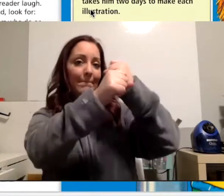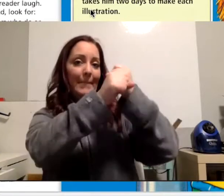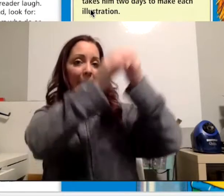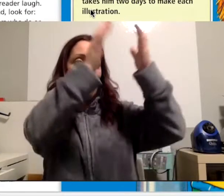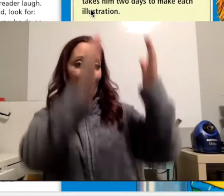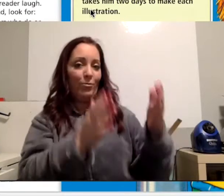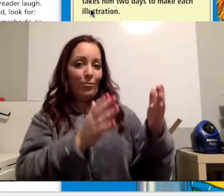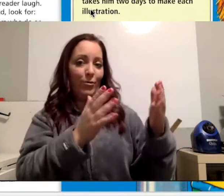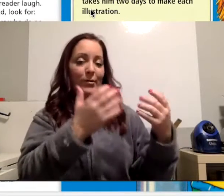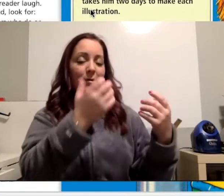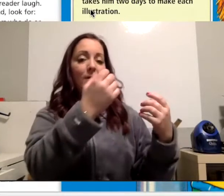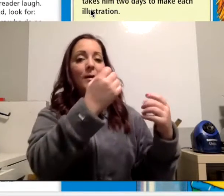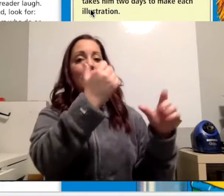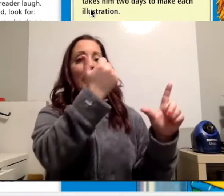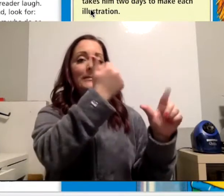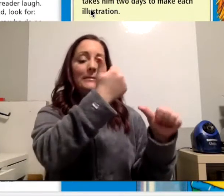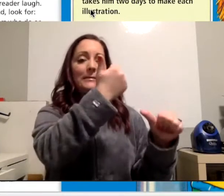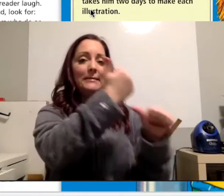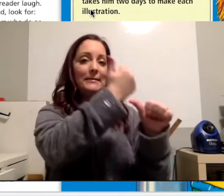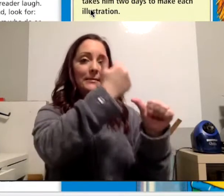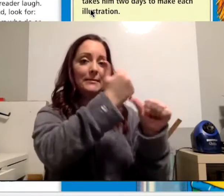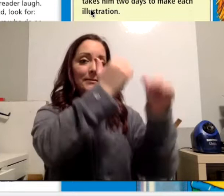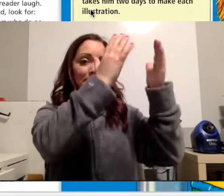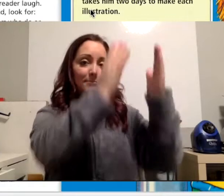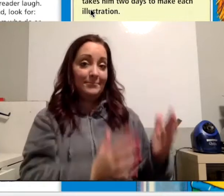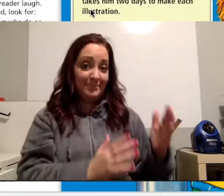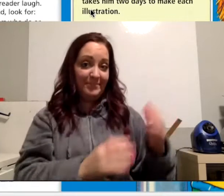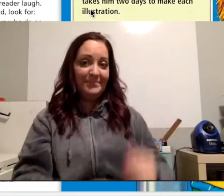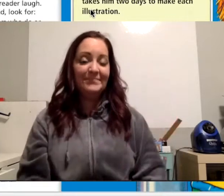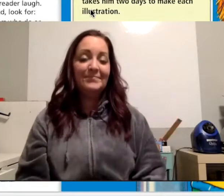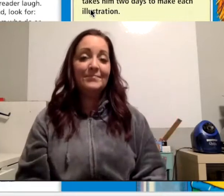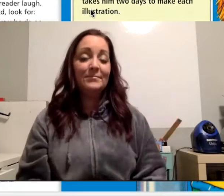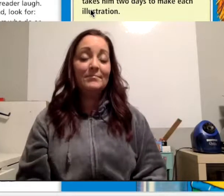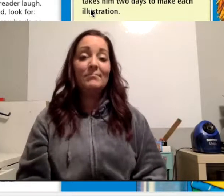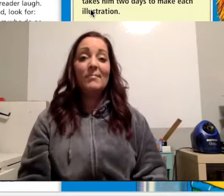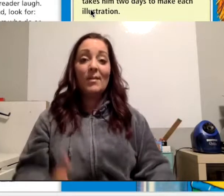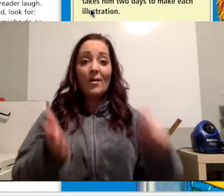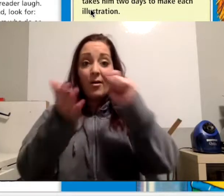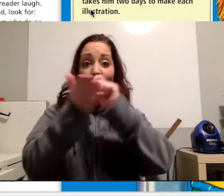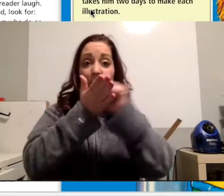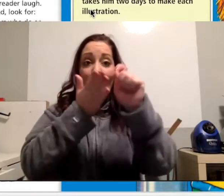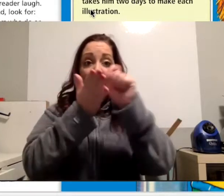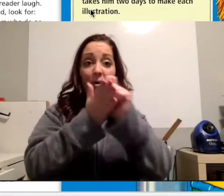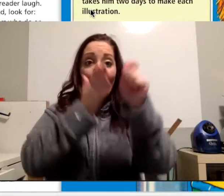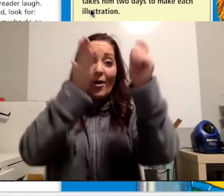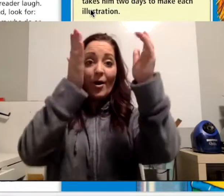Signed this way. The Signmaker Assistant.